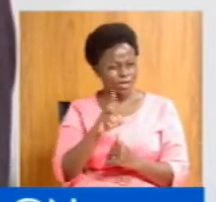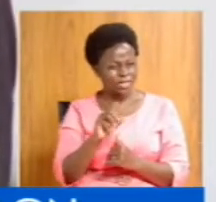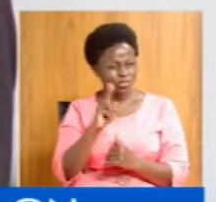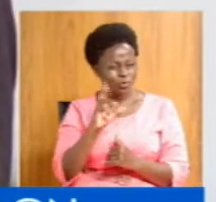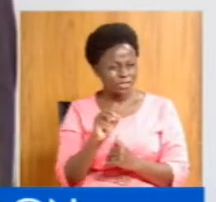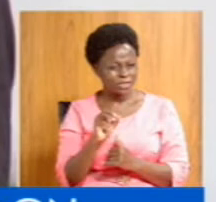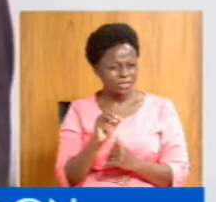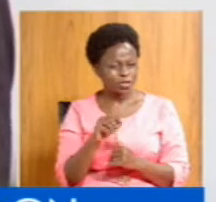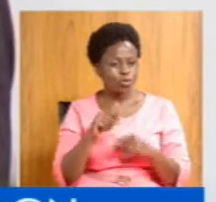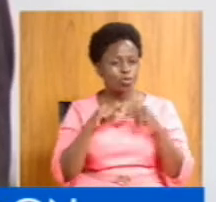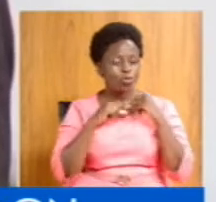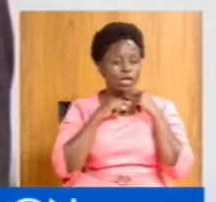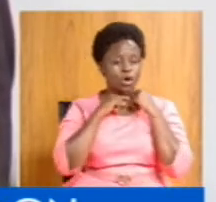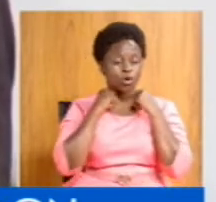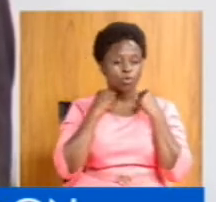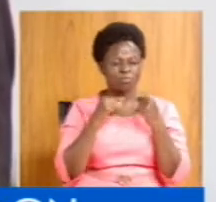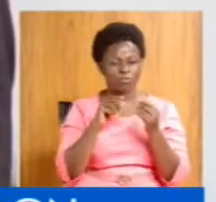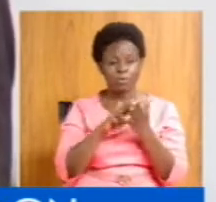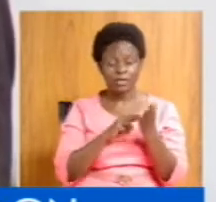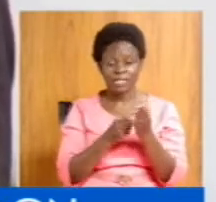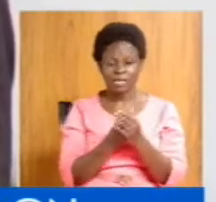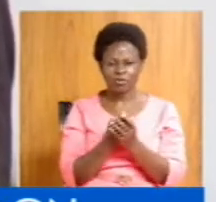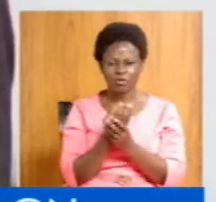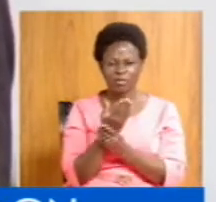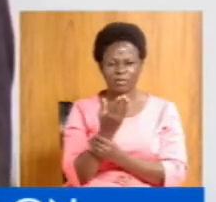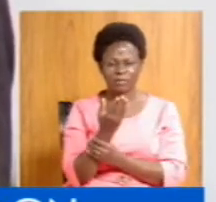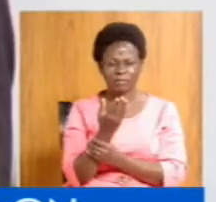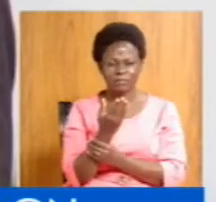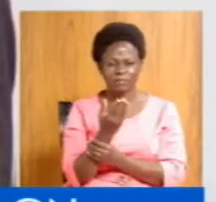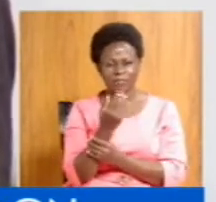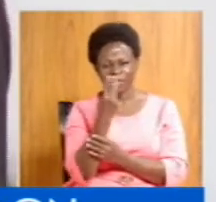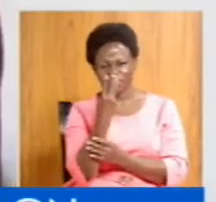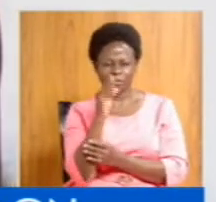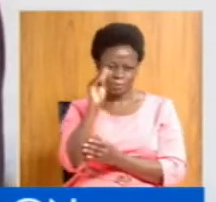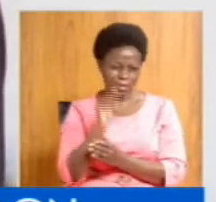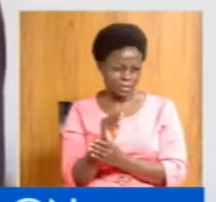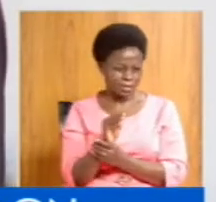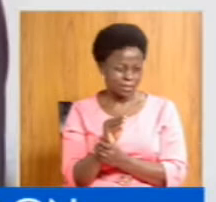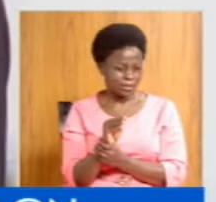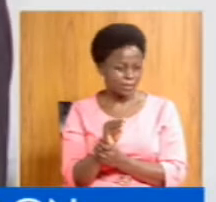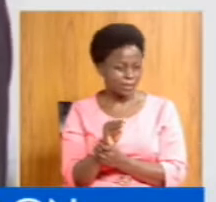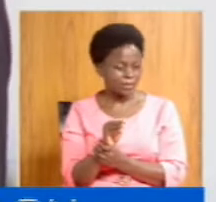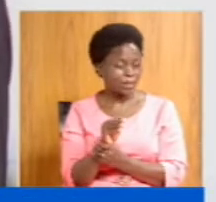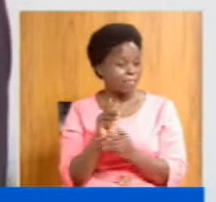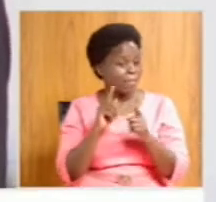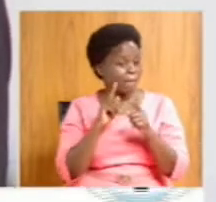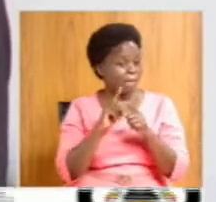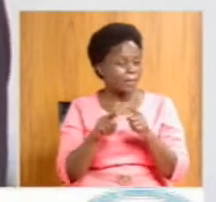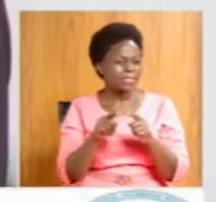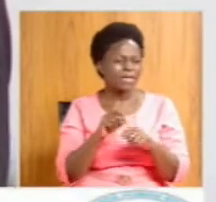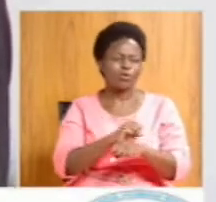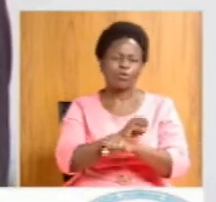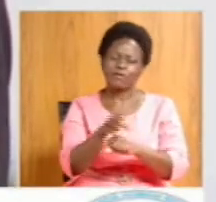we posted some growth at 3% but what